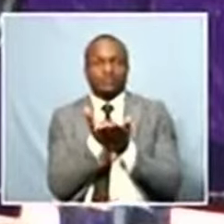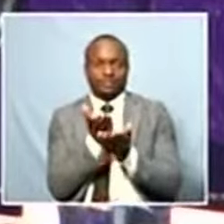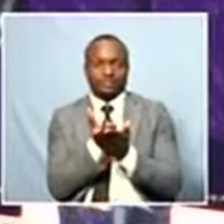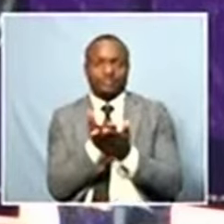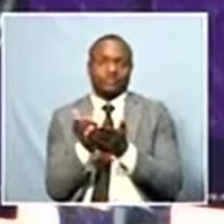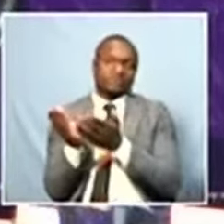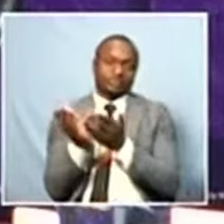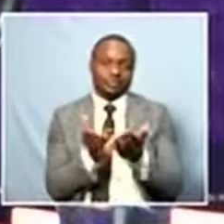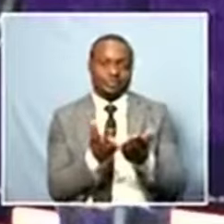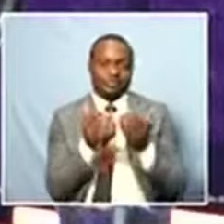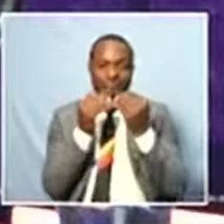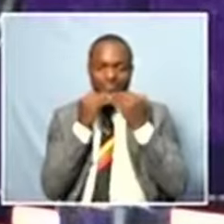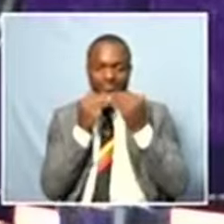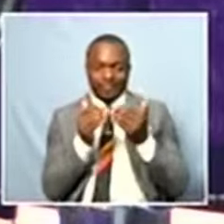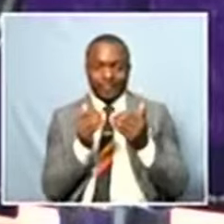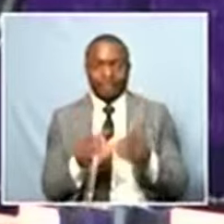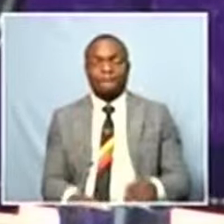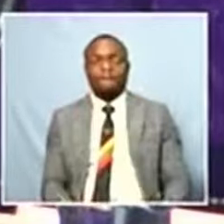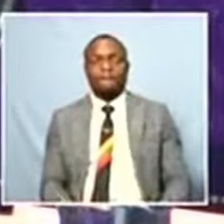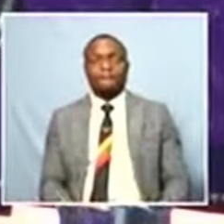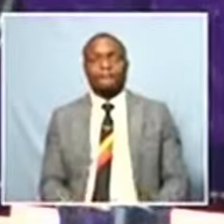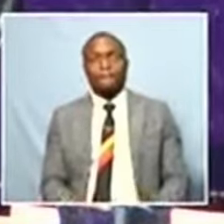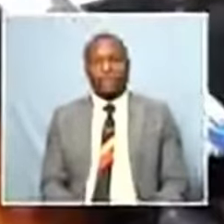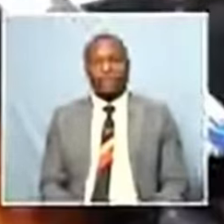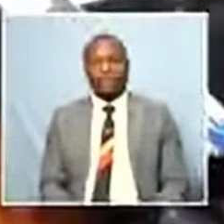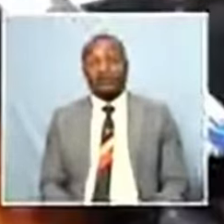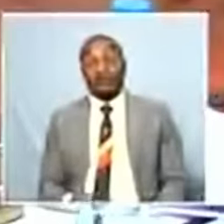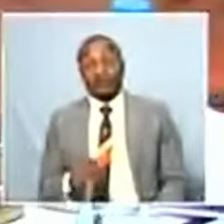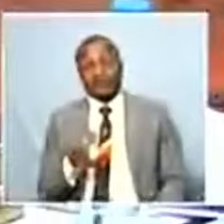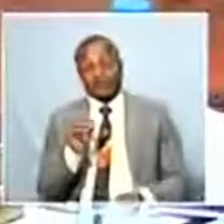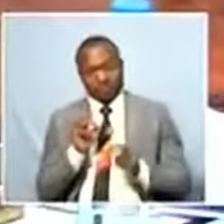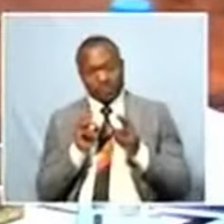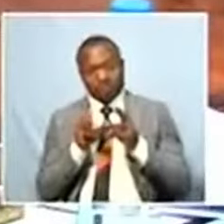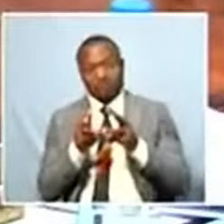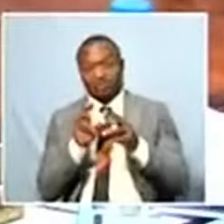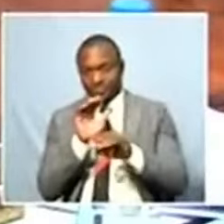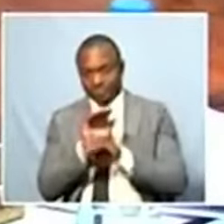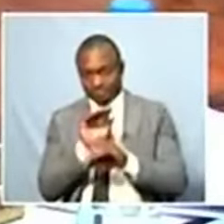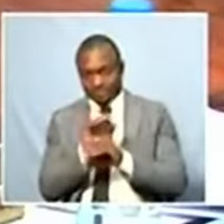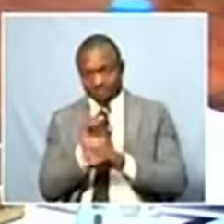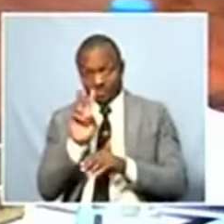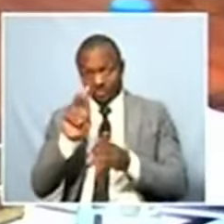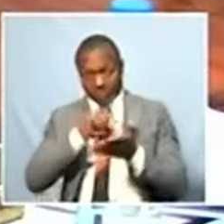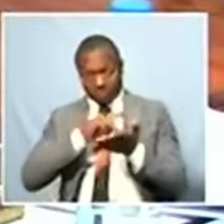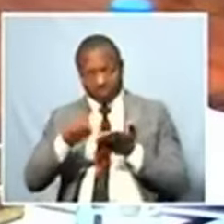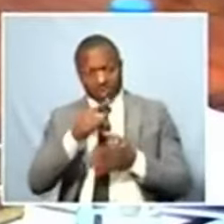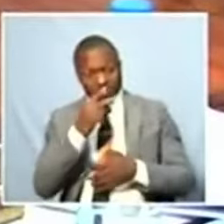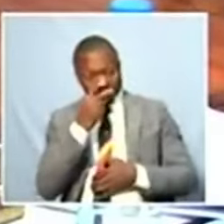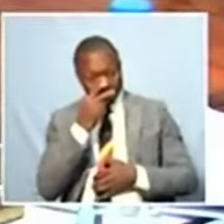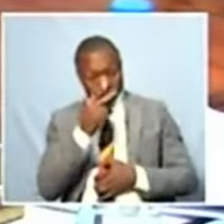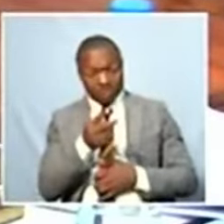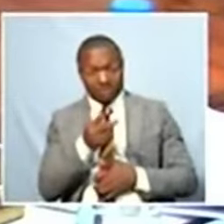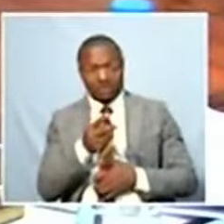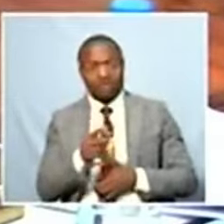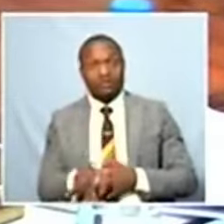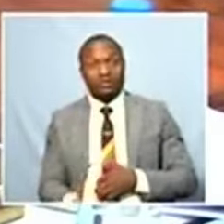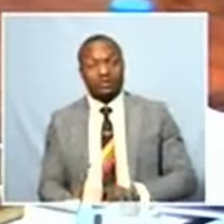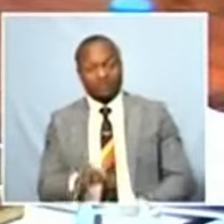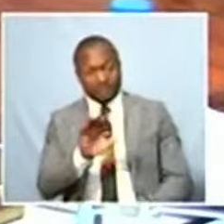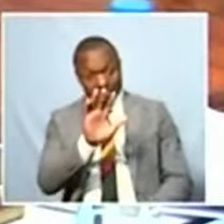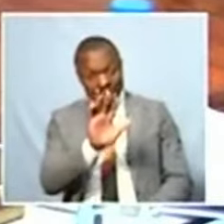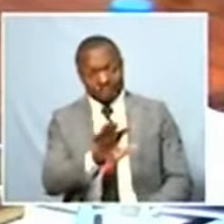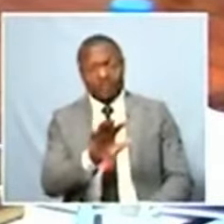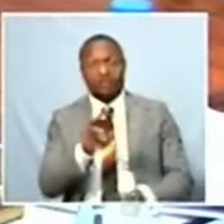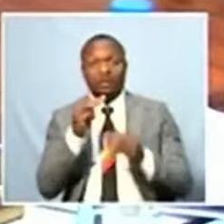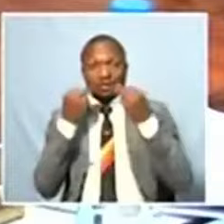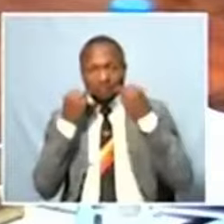from. I submit. Just by way of comment, you know, I think about 2 weeks ago we saw, it's there in the media where